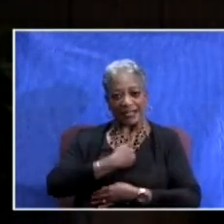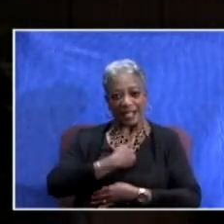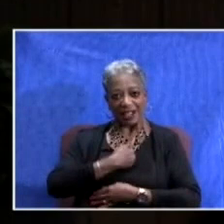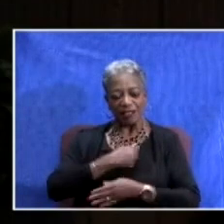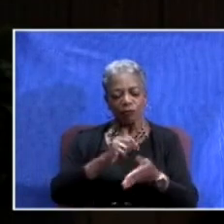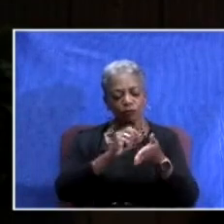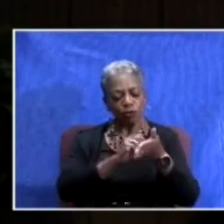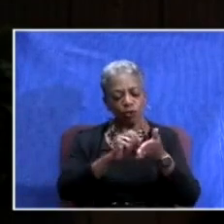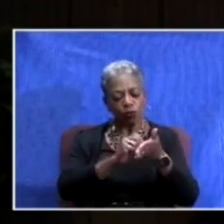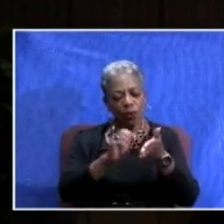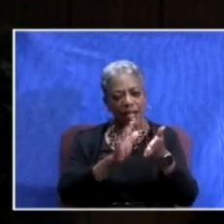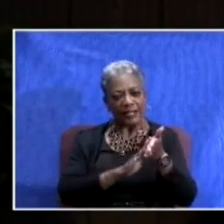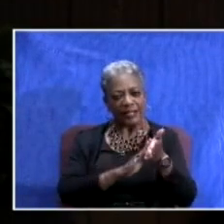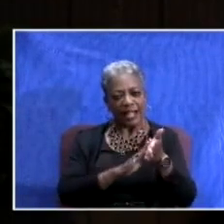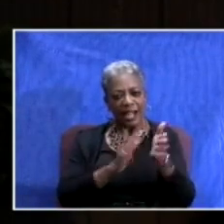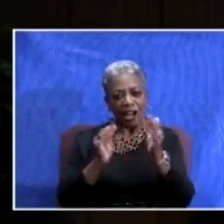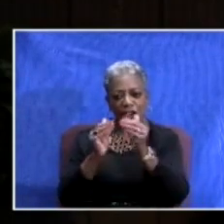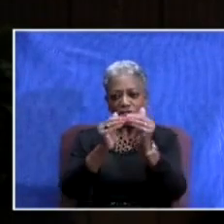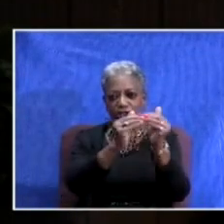Justice is